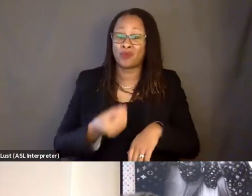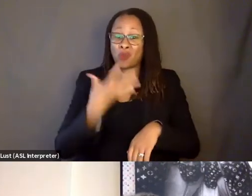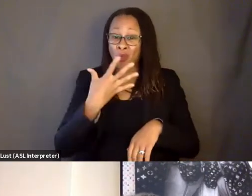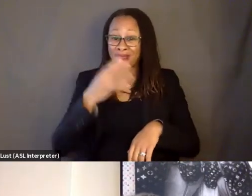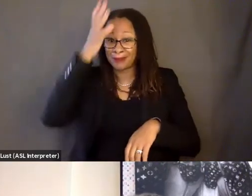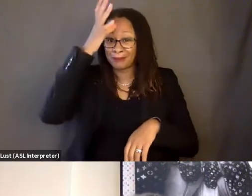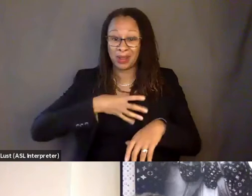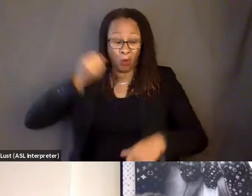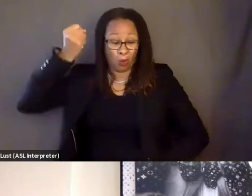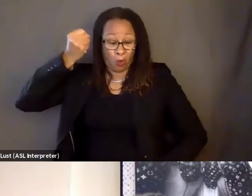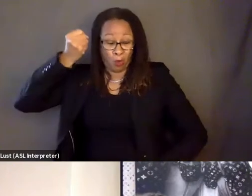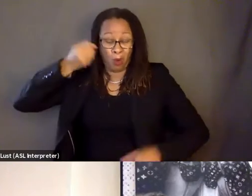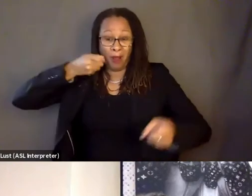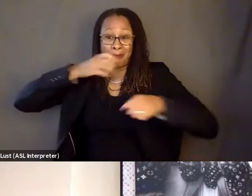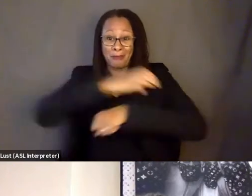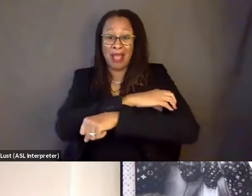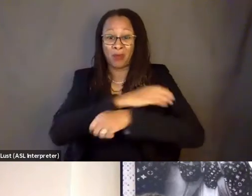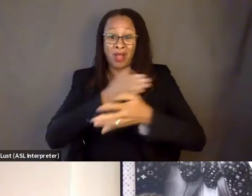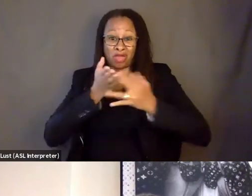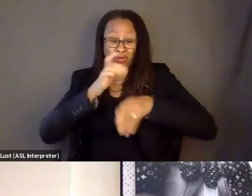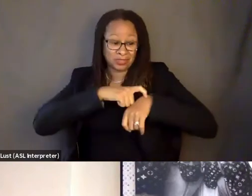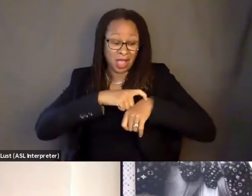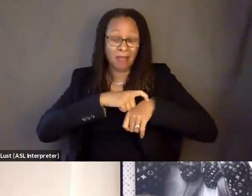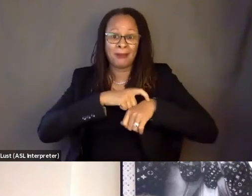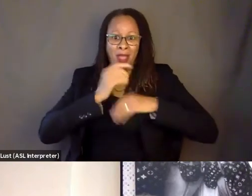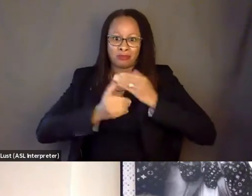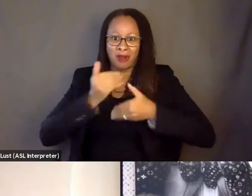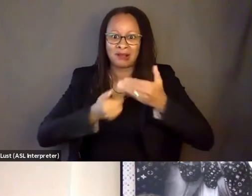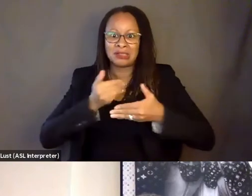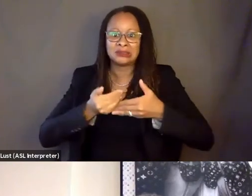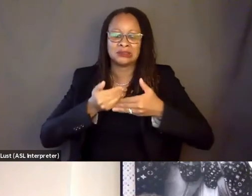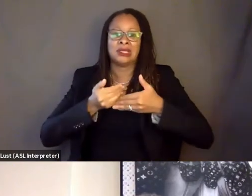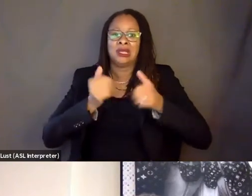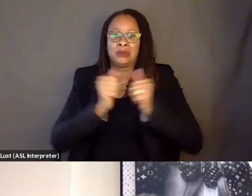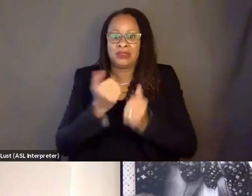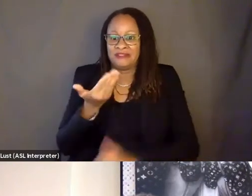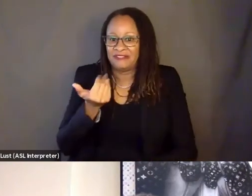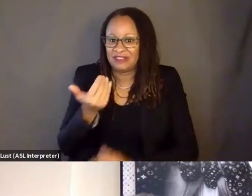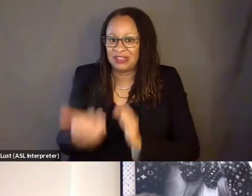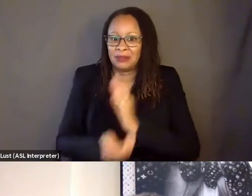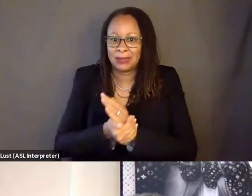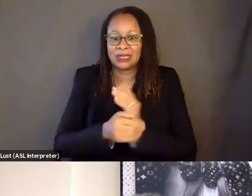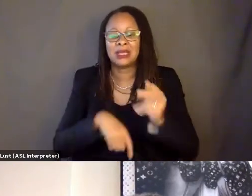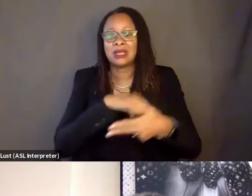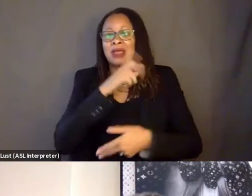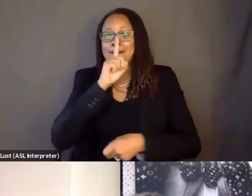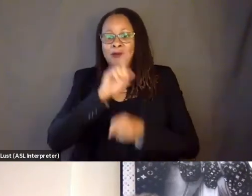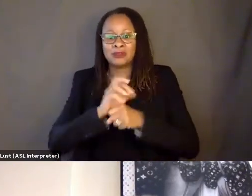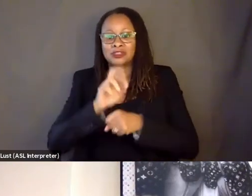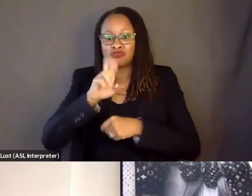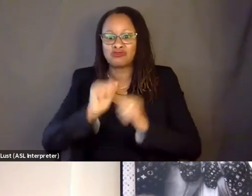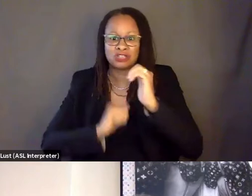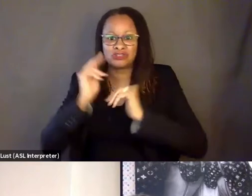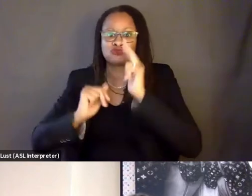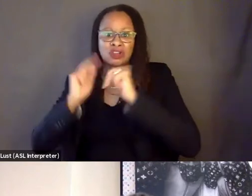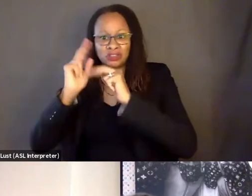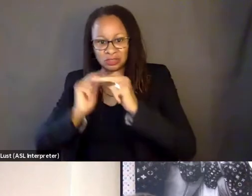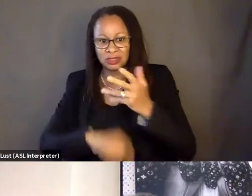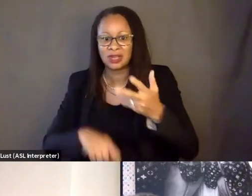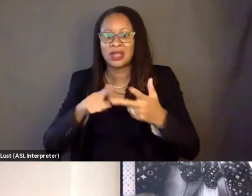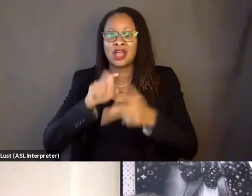time, progress is made, you know, with the 15th Amendment, the promise of Reconstruction,